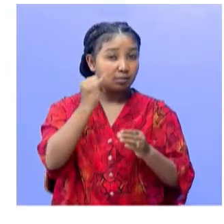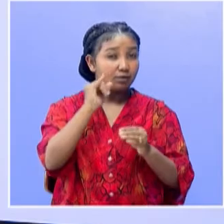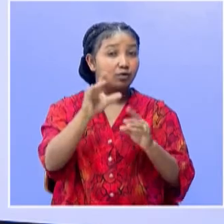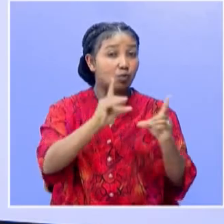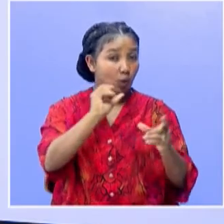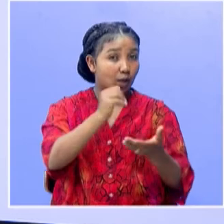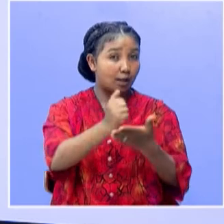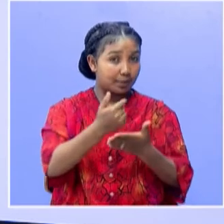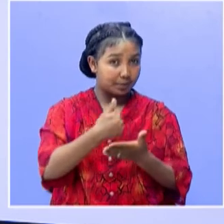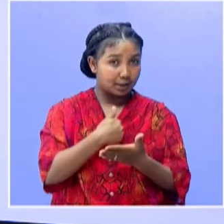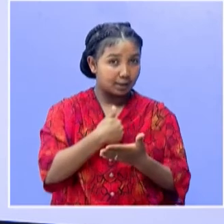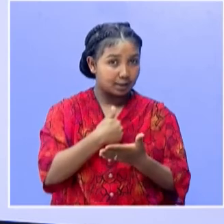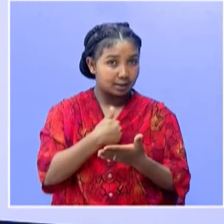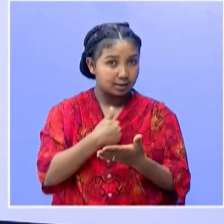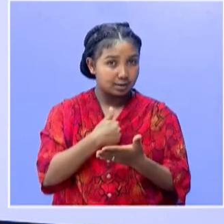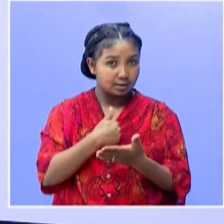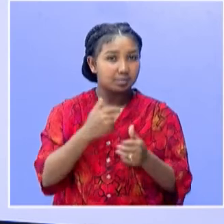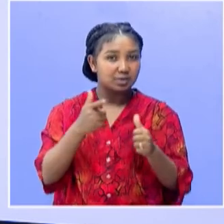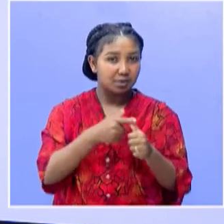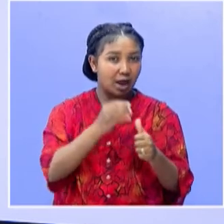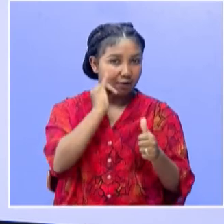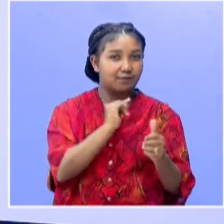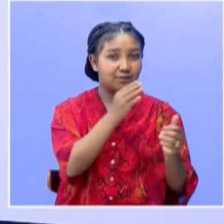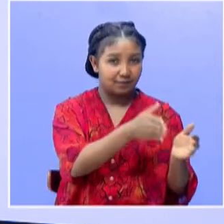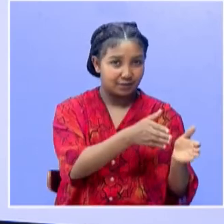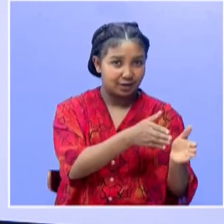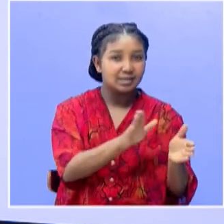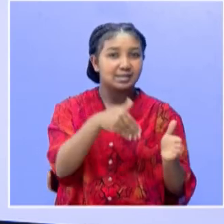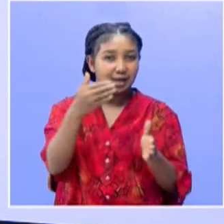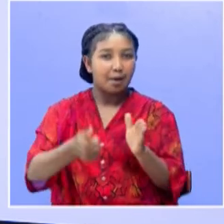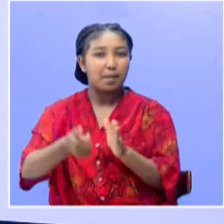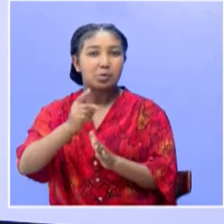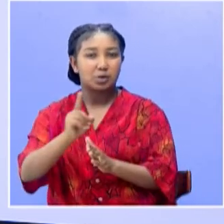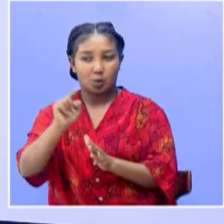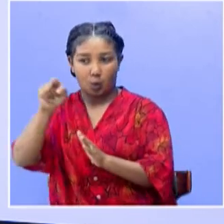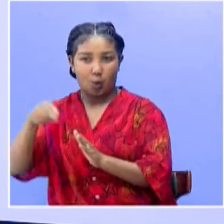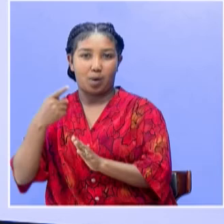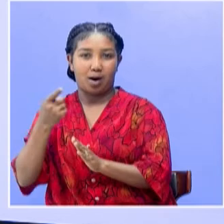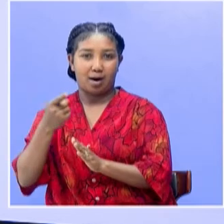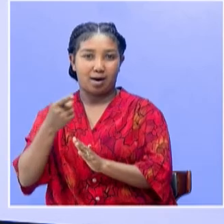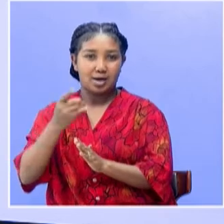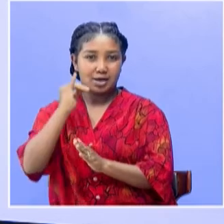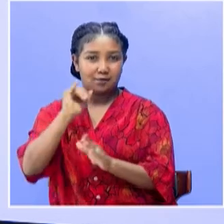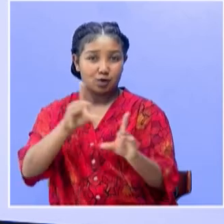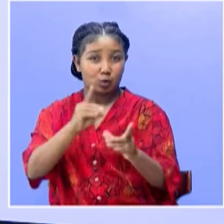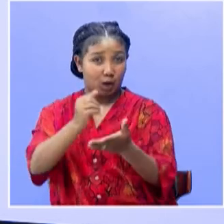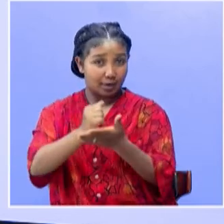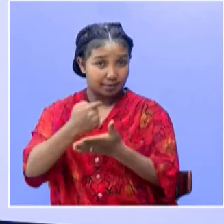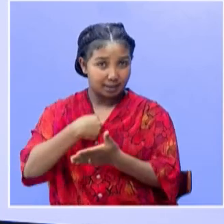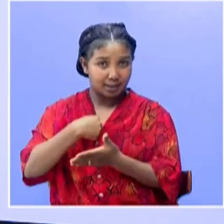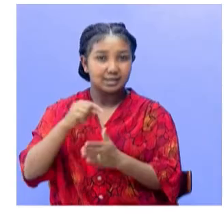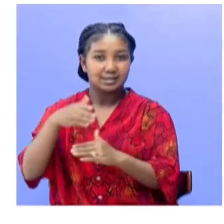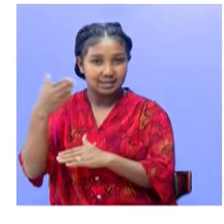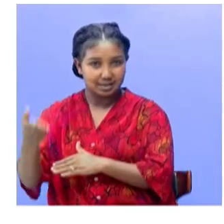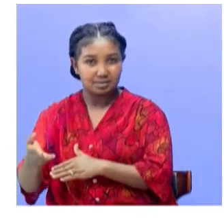don't help me, yeah? Since we begin our sentence with if clause, then we use comma, yes? If you don't help me,